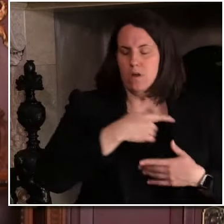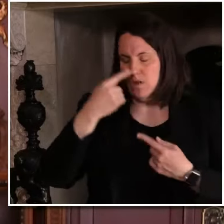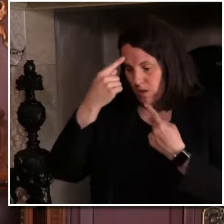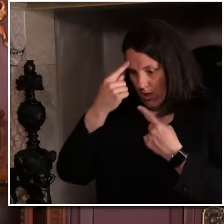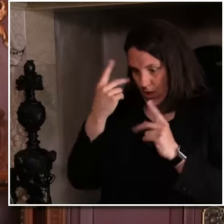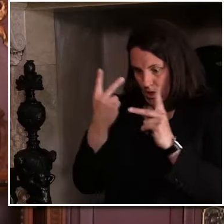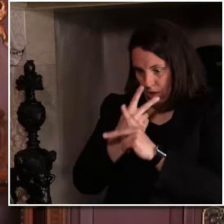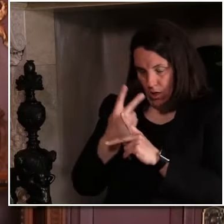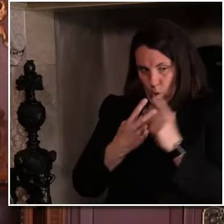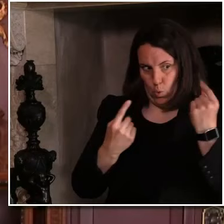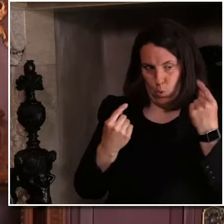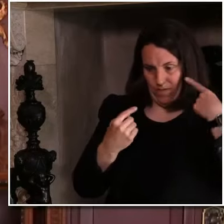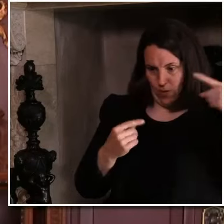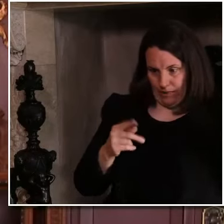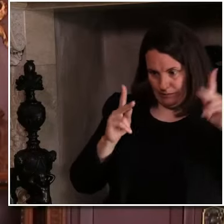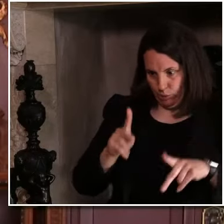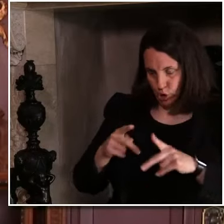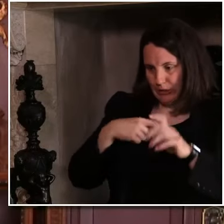the hours that